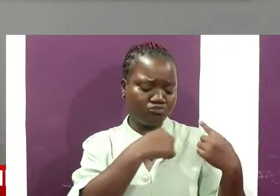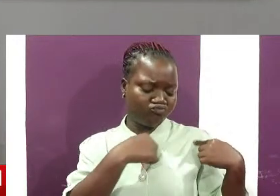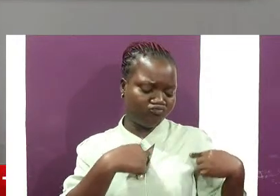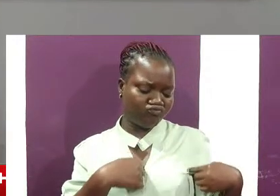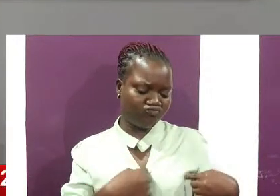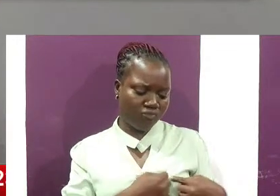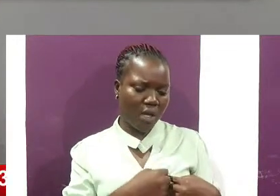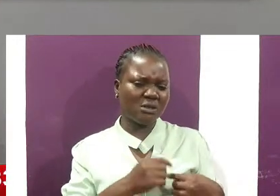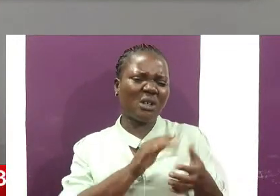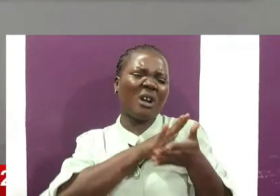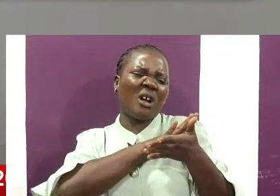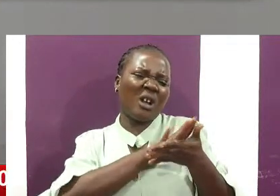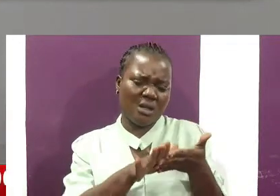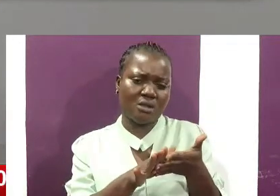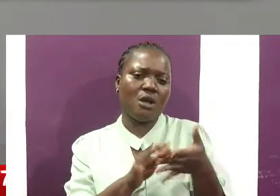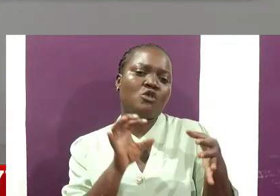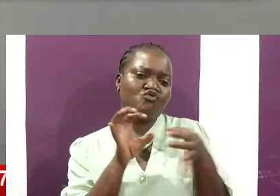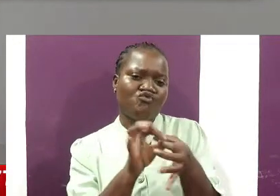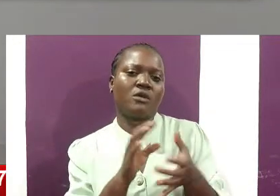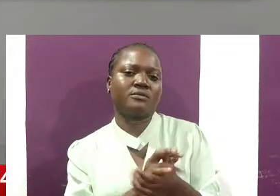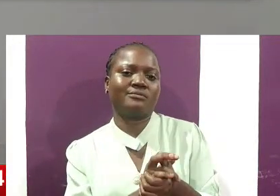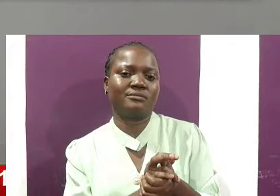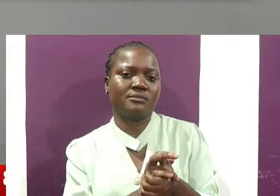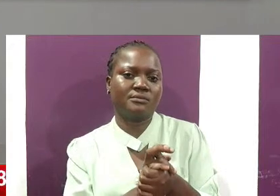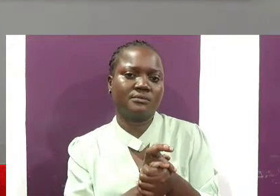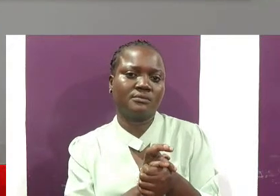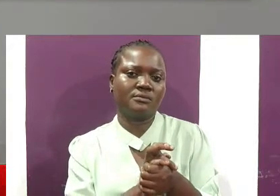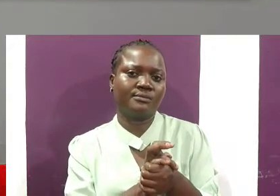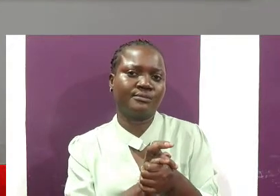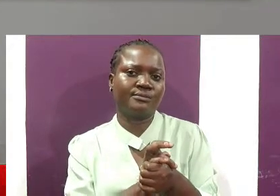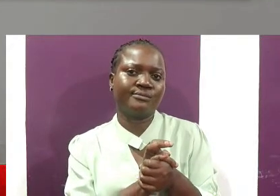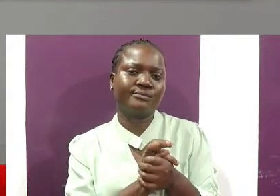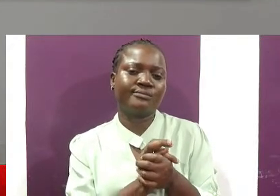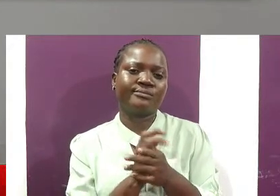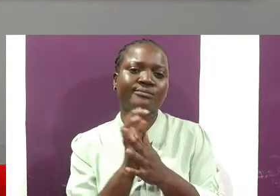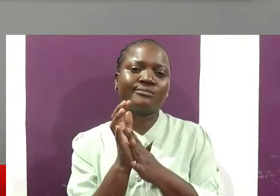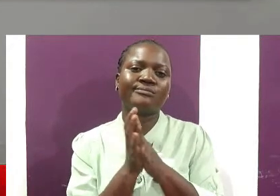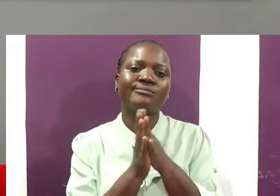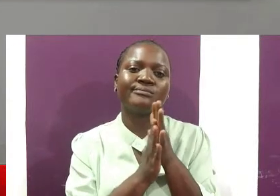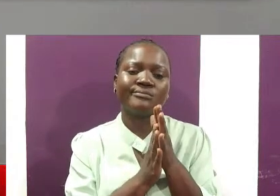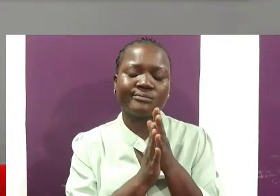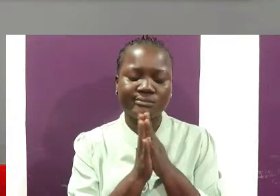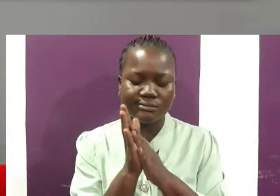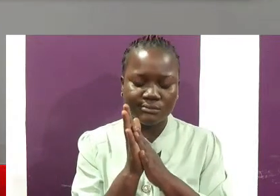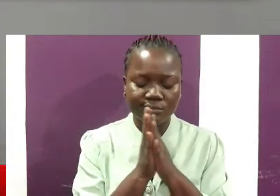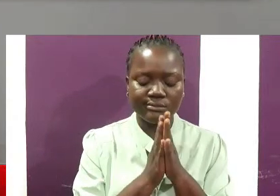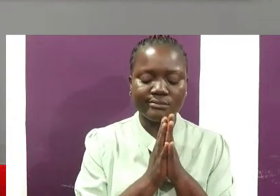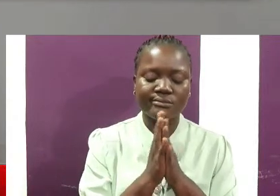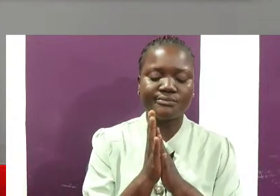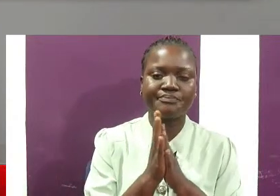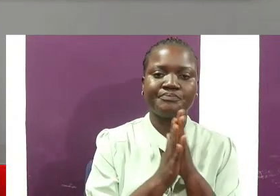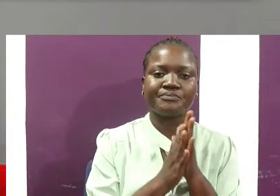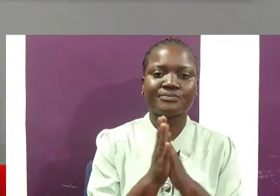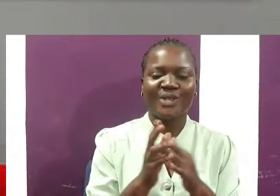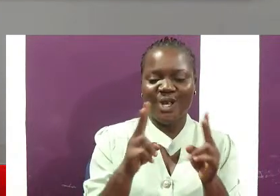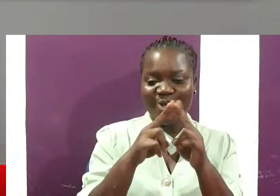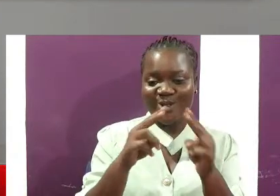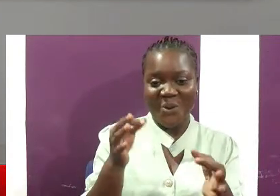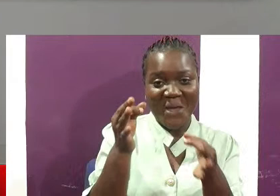for them to be worshiping in the old law, why did Galatia have to get out of that practice?